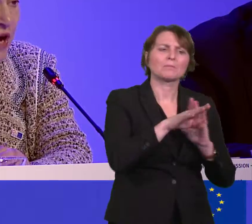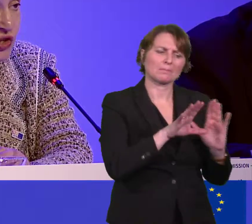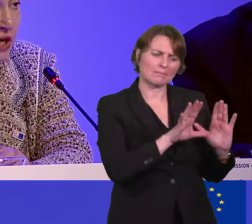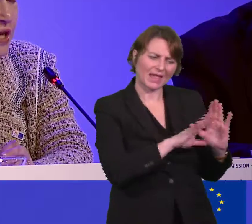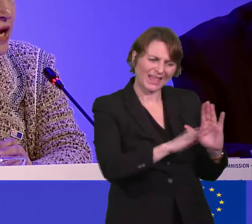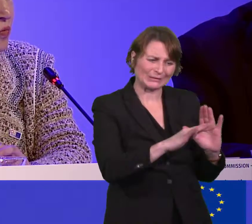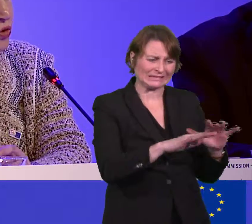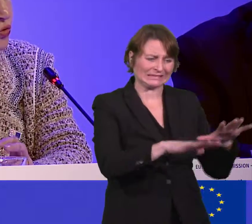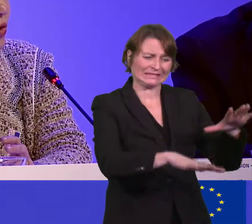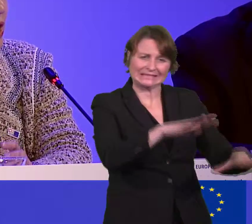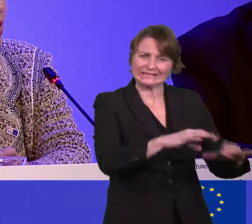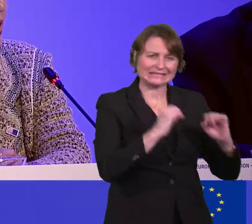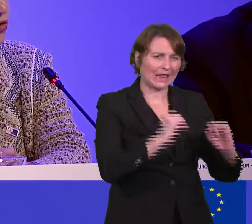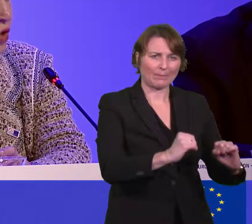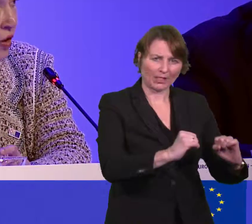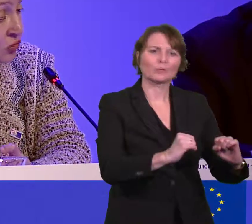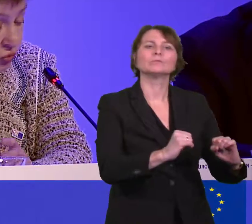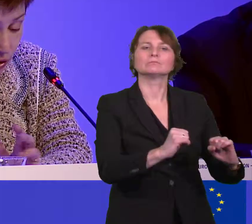most fragile, and I want to